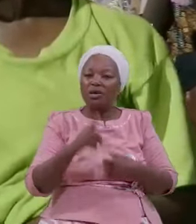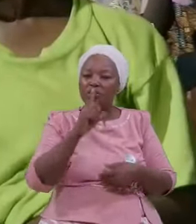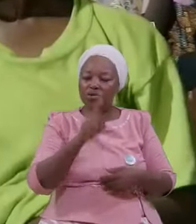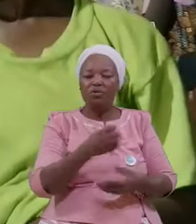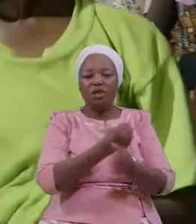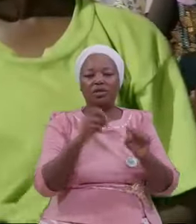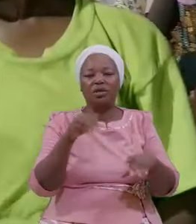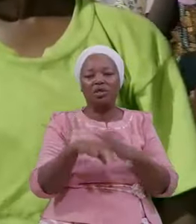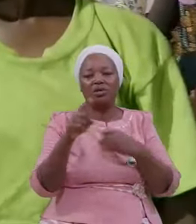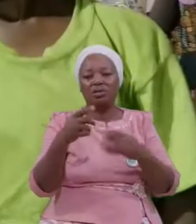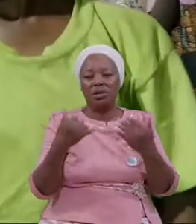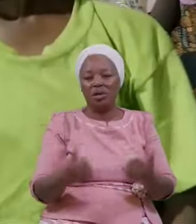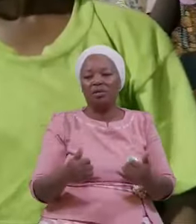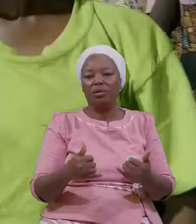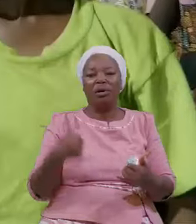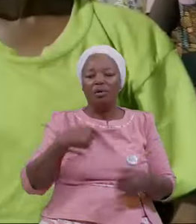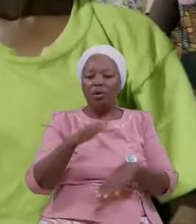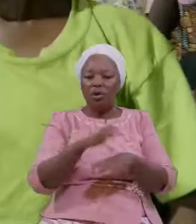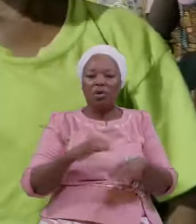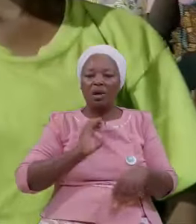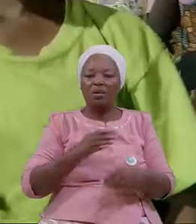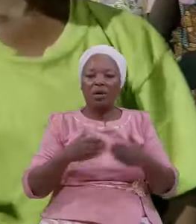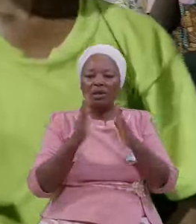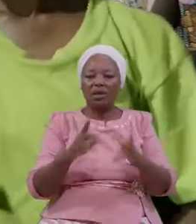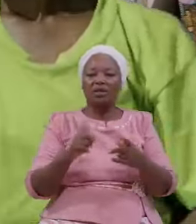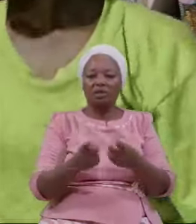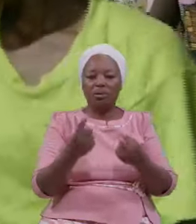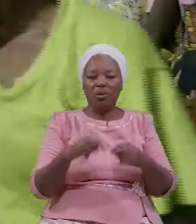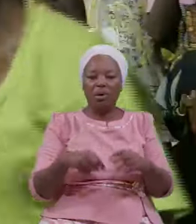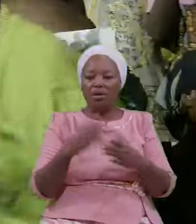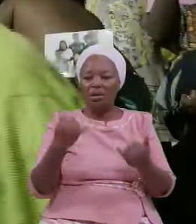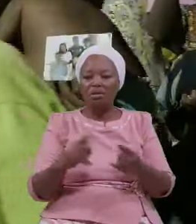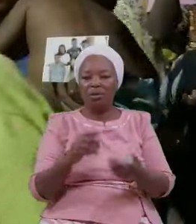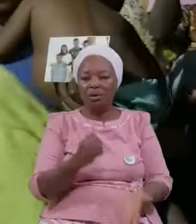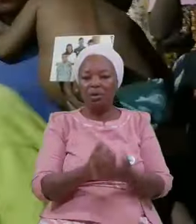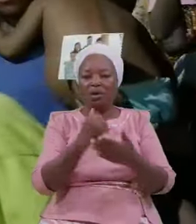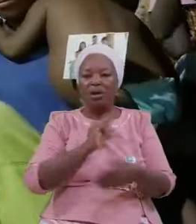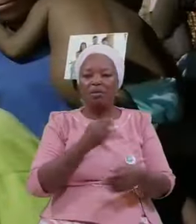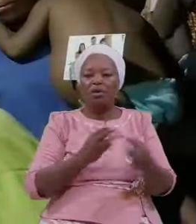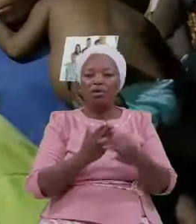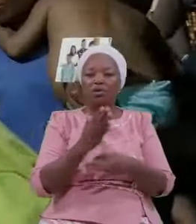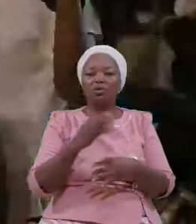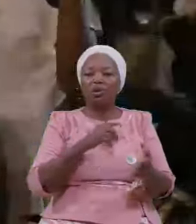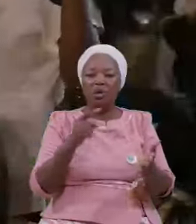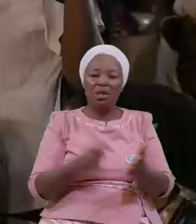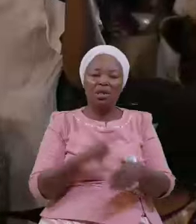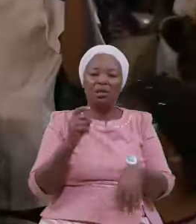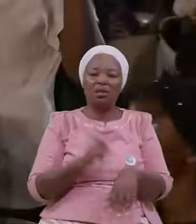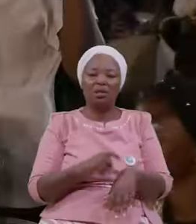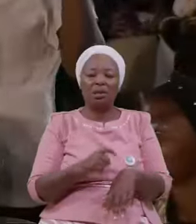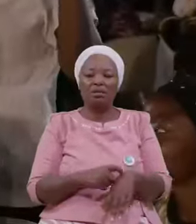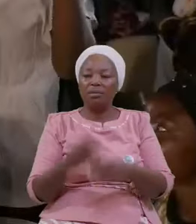on our moderating overseer to help us through at this time. Thank you.